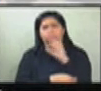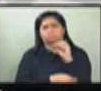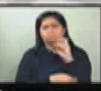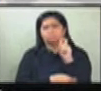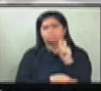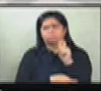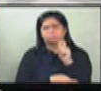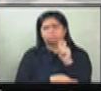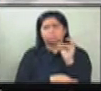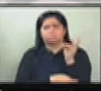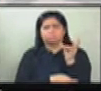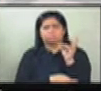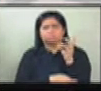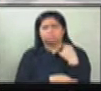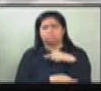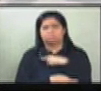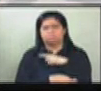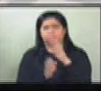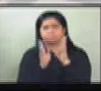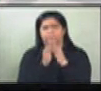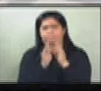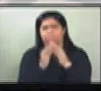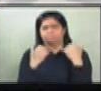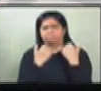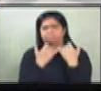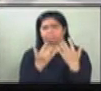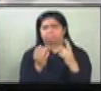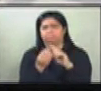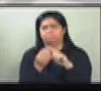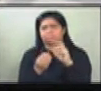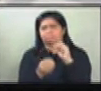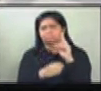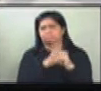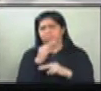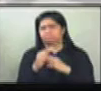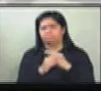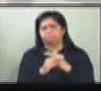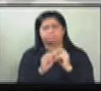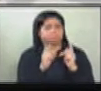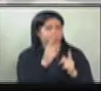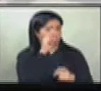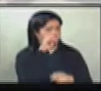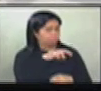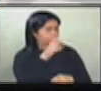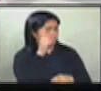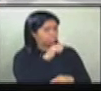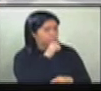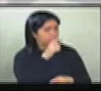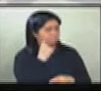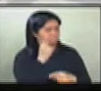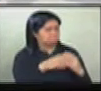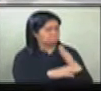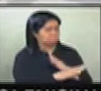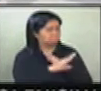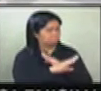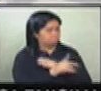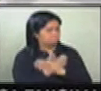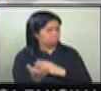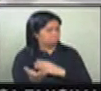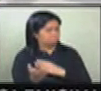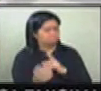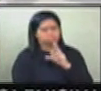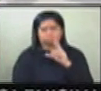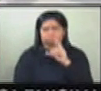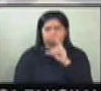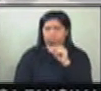October 17th, we will be doing a press con regarding the Miss Universe. Alright, dalawa na lamang. So, hindi ito magiging balakid?